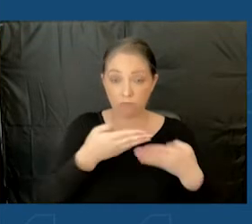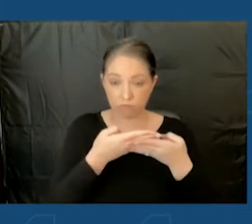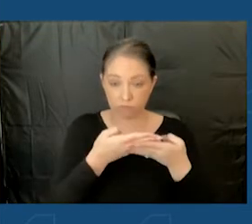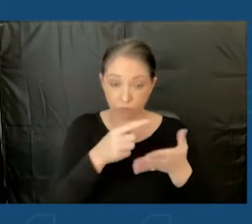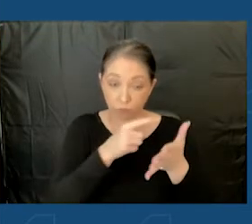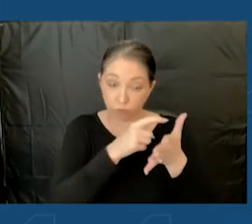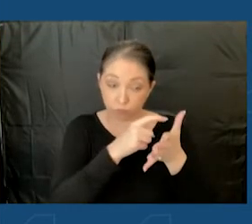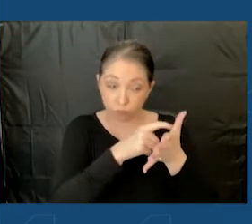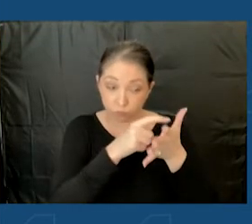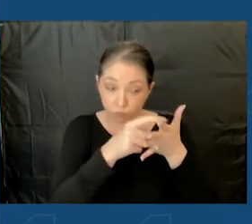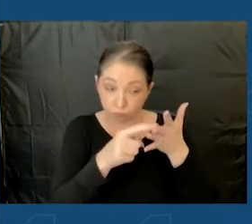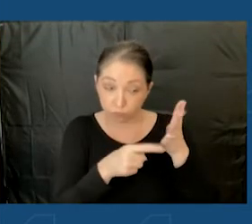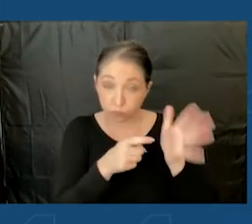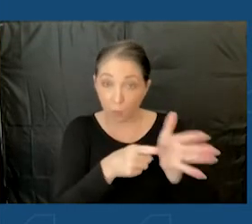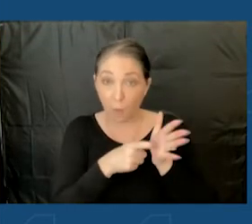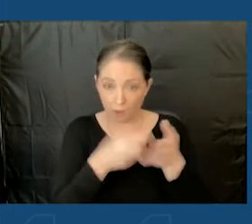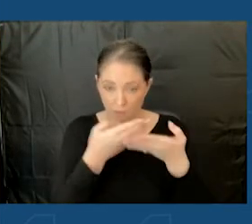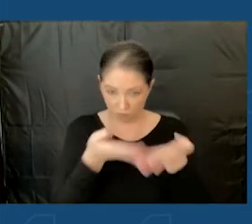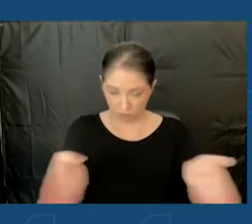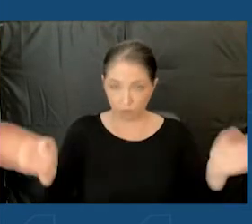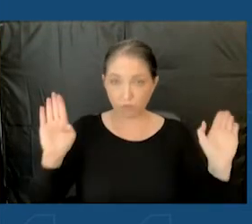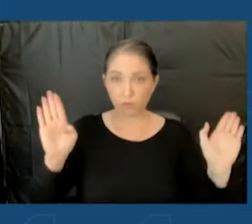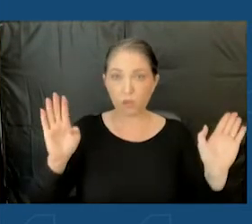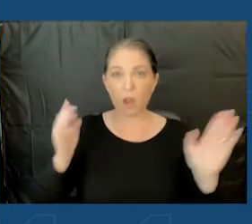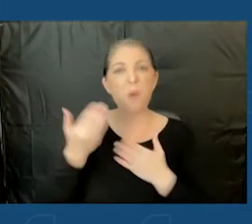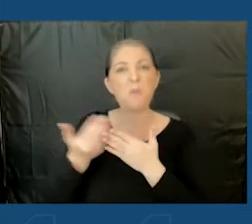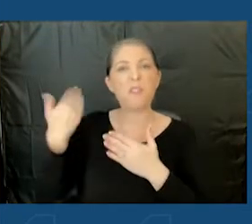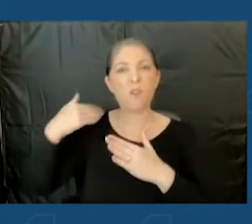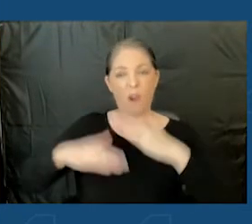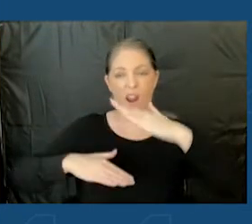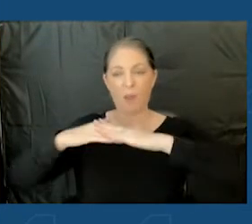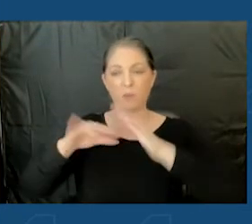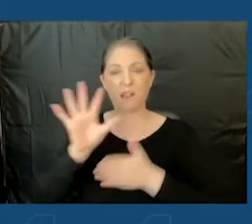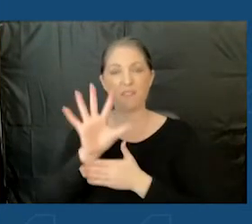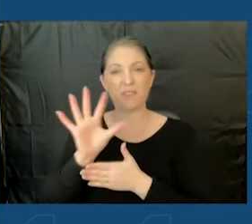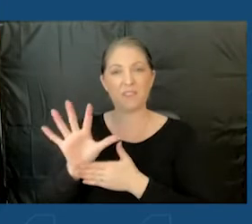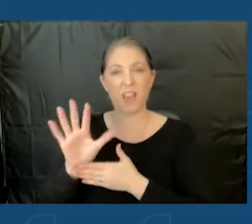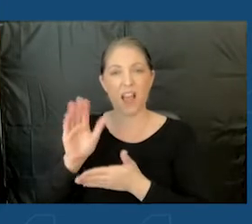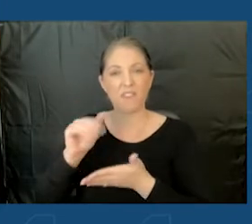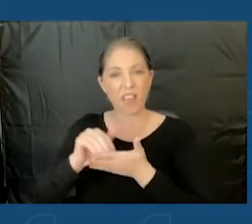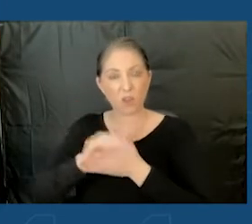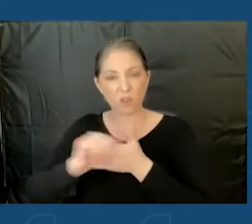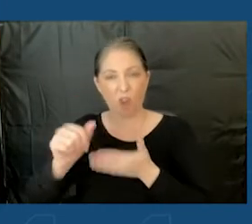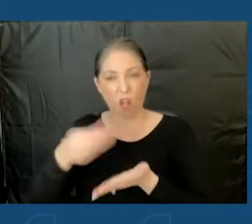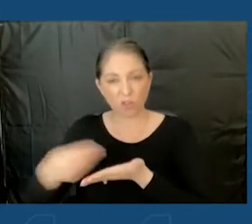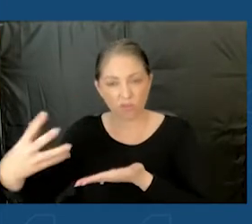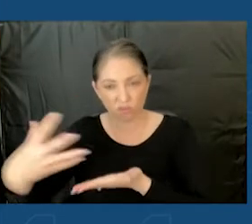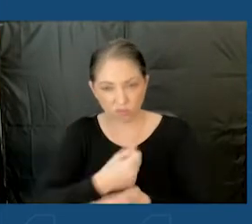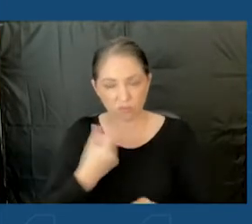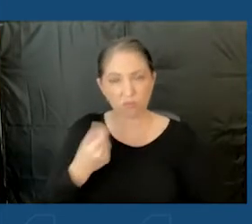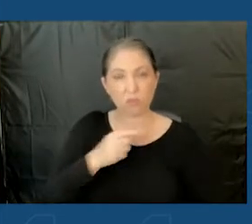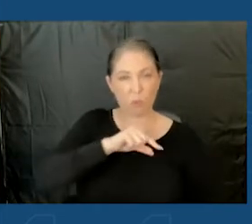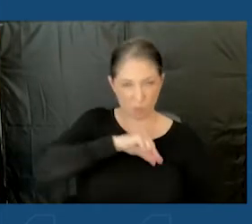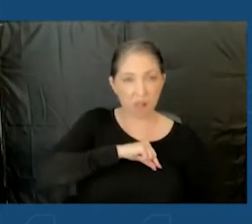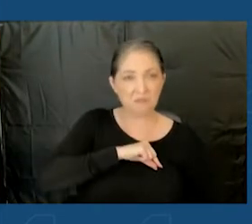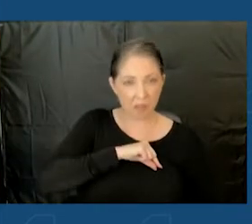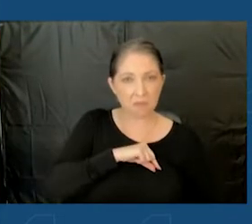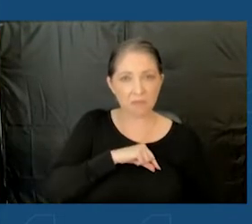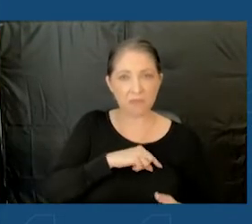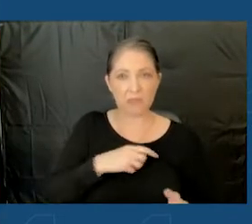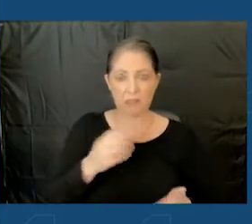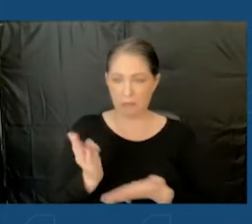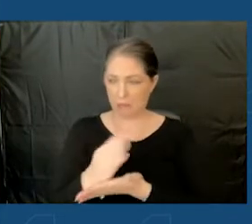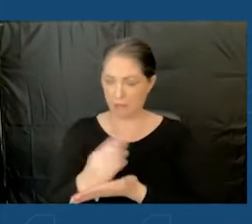up to $55,000 for a family of 4 were eligible for subsidies. We're doing our budget, and I'm thinking, I'm trying to make